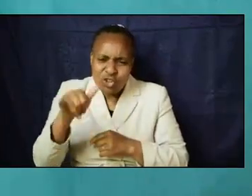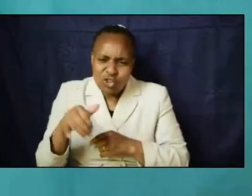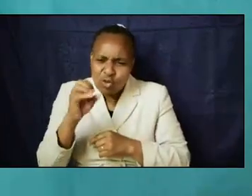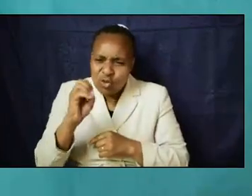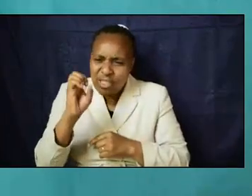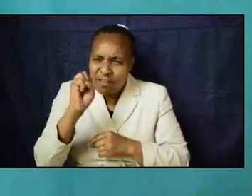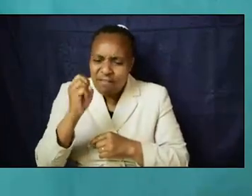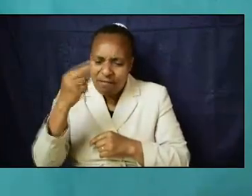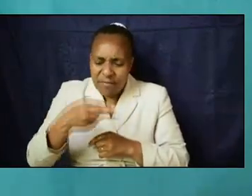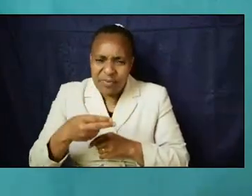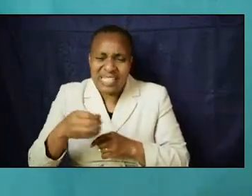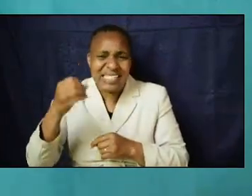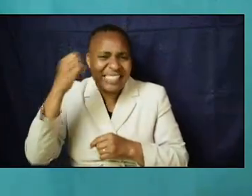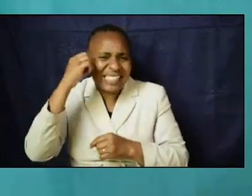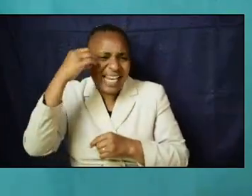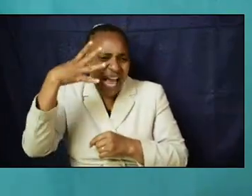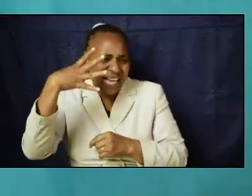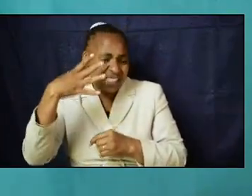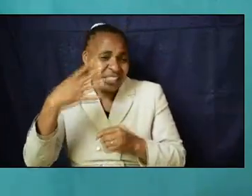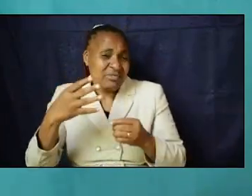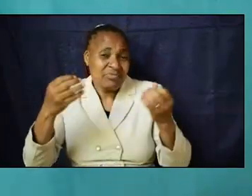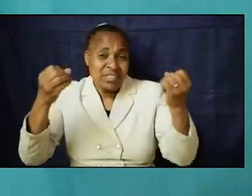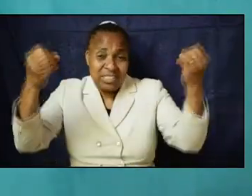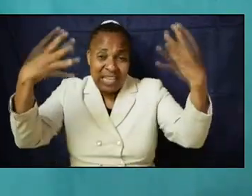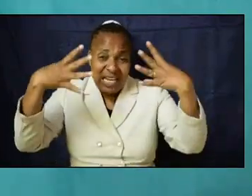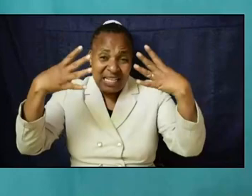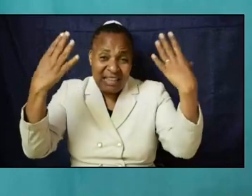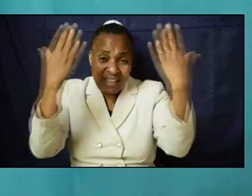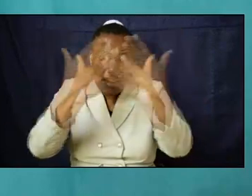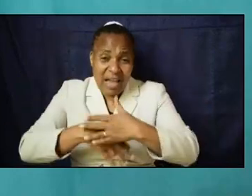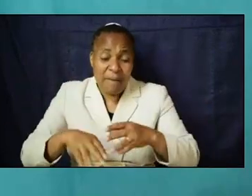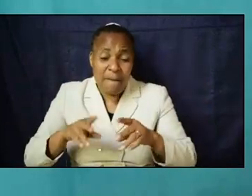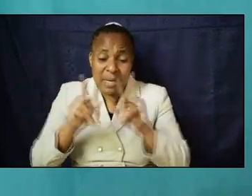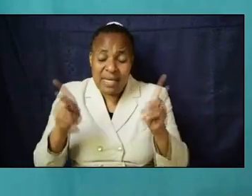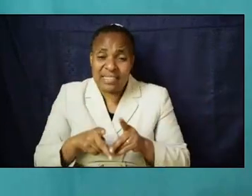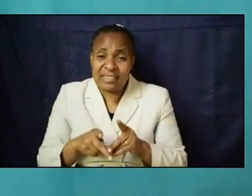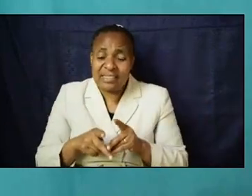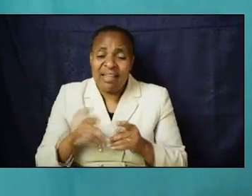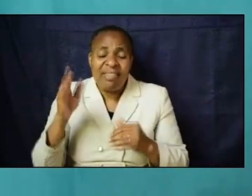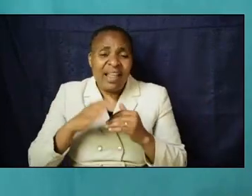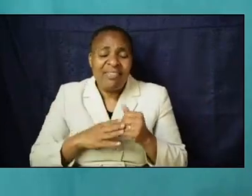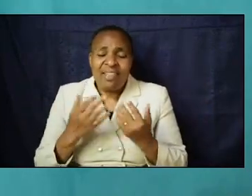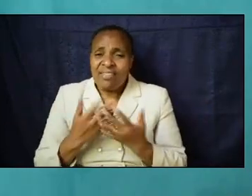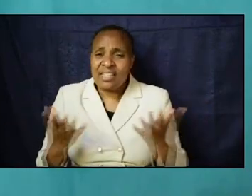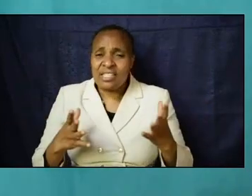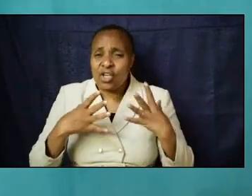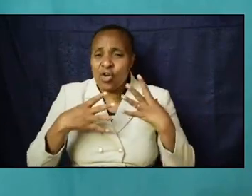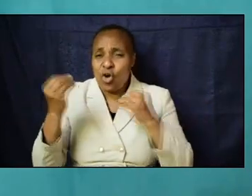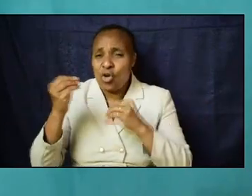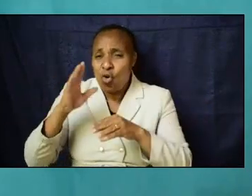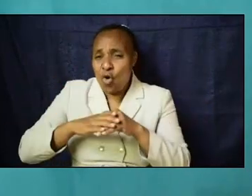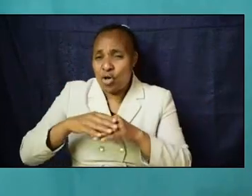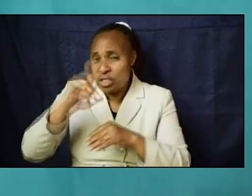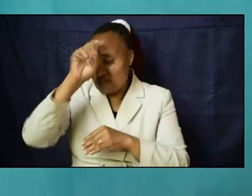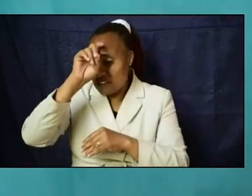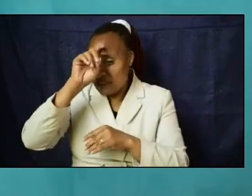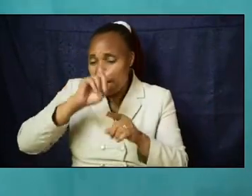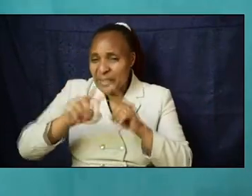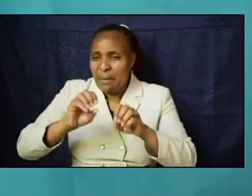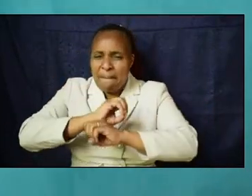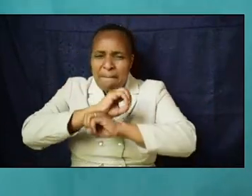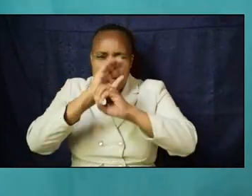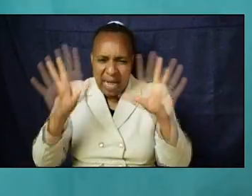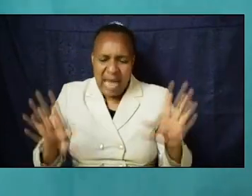light shining in a dark place. Regardless of the things that were going on in Egypt, Joseph's light was shining